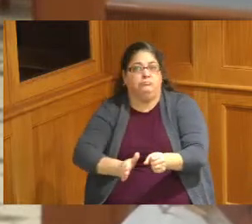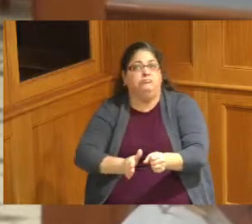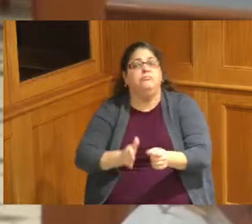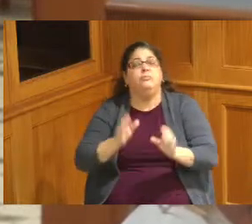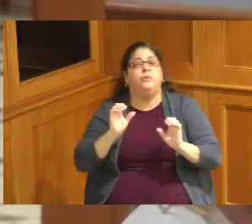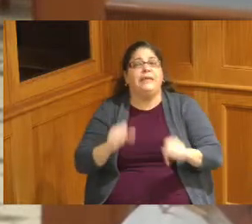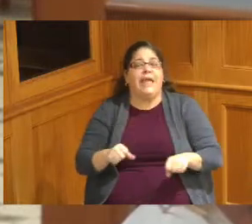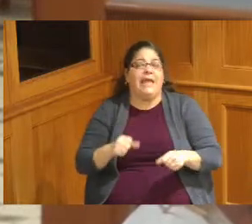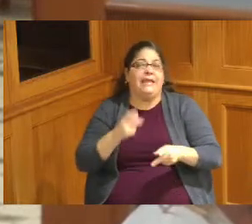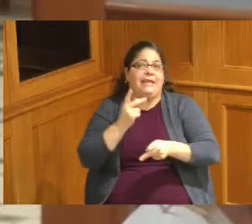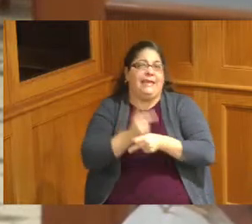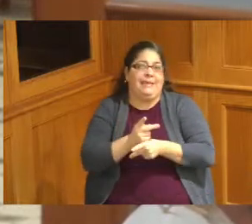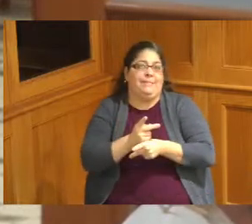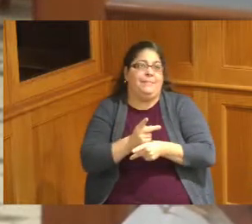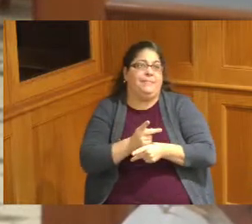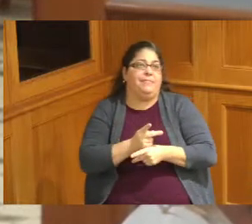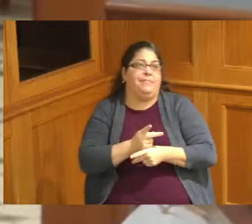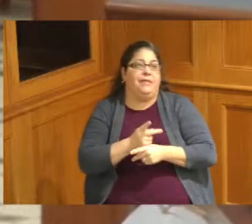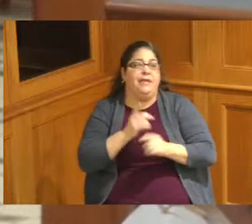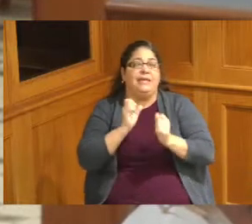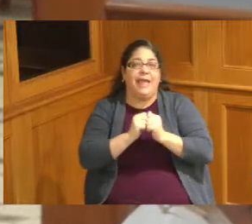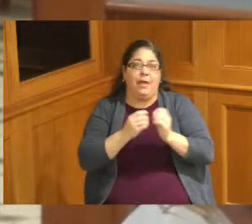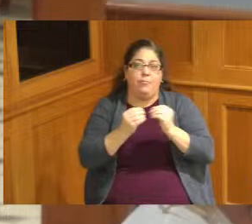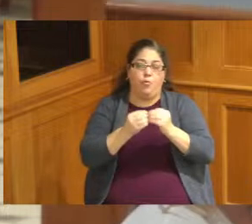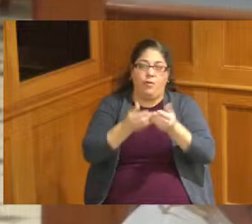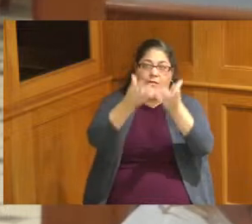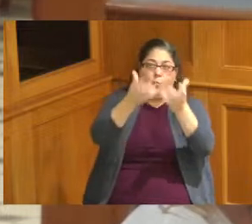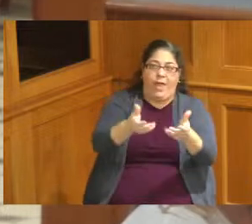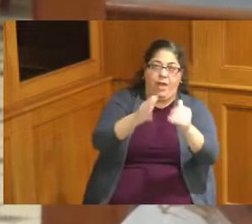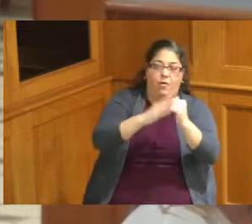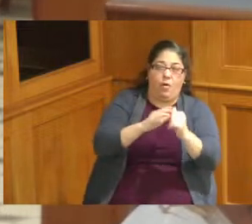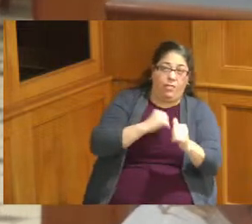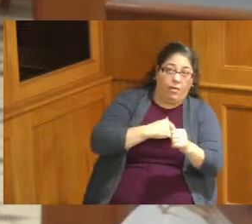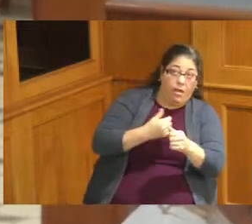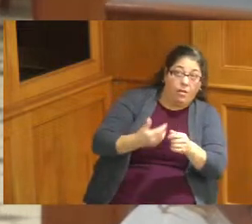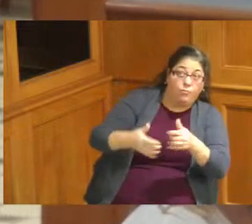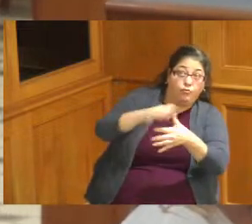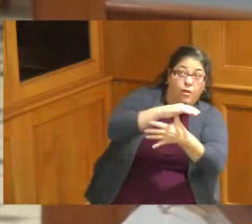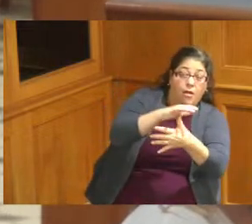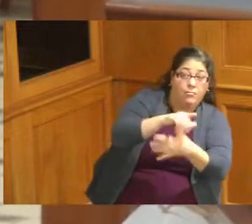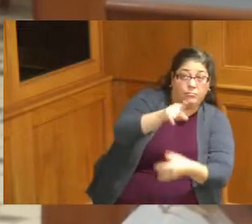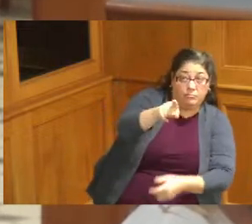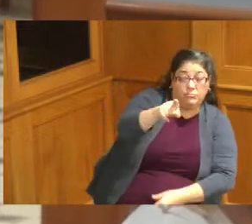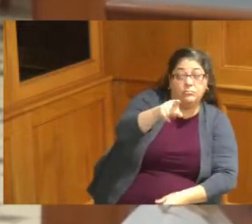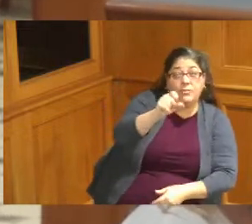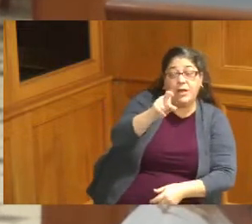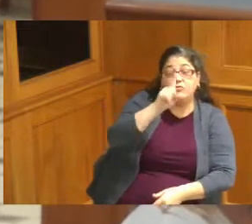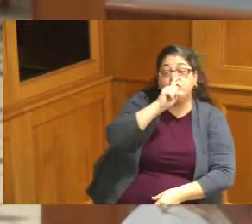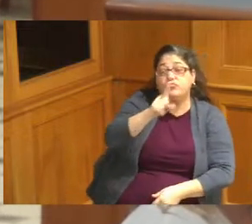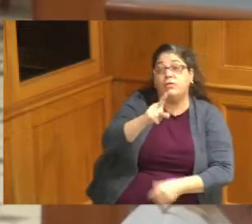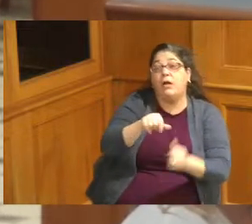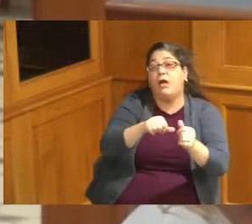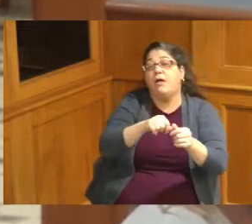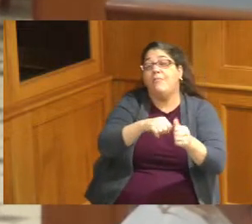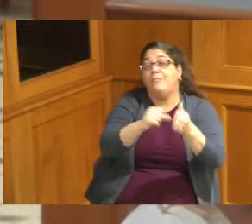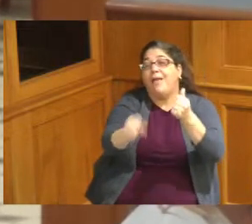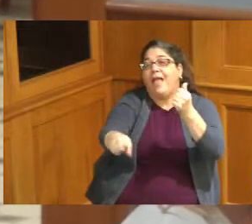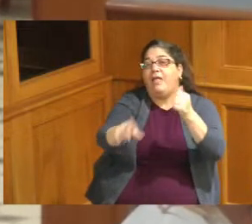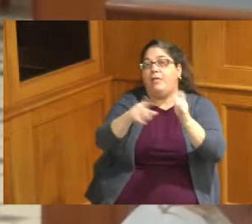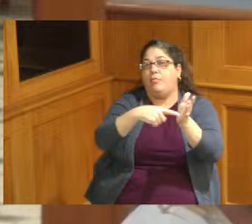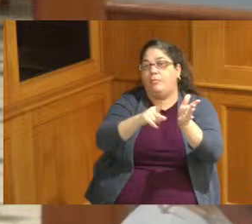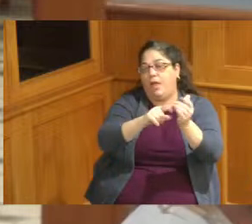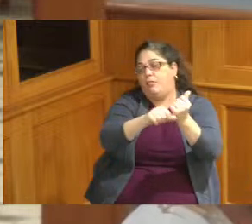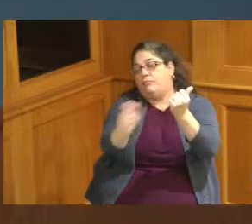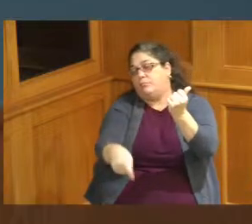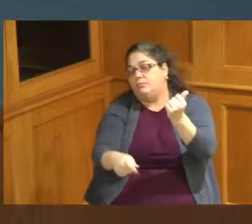put more of an onus on the primes to make sure they're not holding up the system as well. Gotcha. Because that happens a lot. Yeah, gotcha. I just